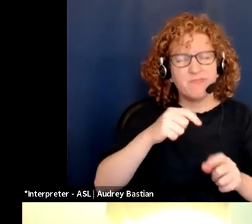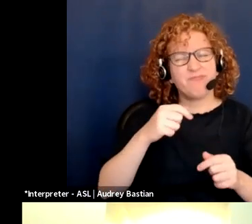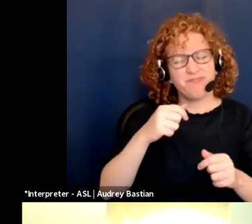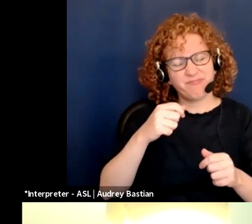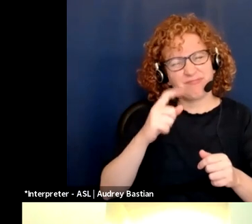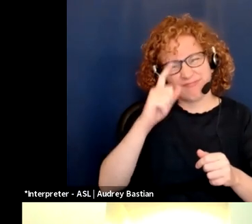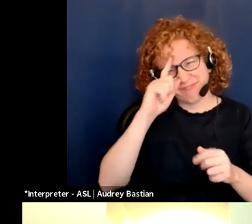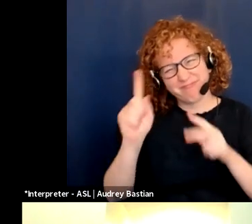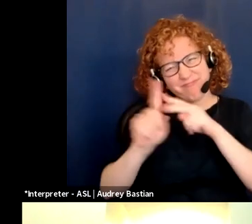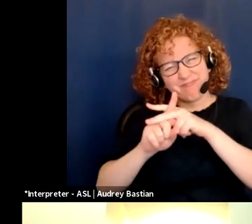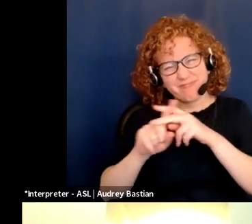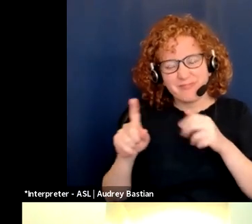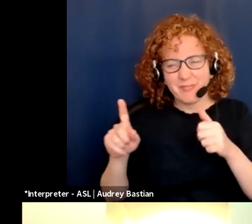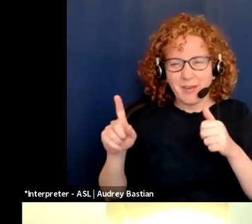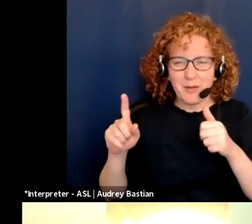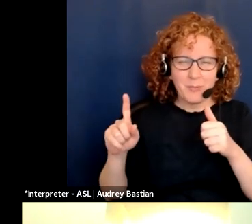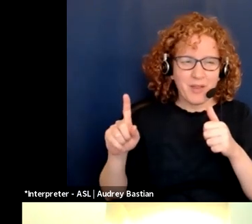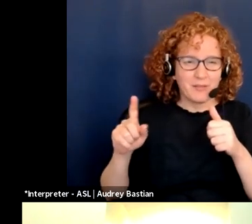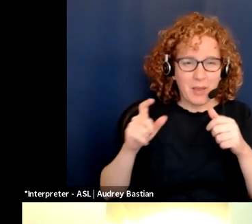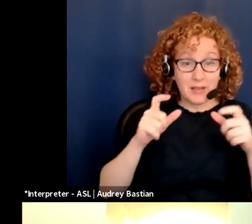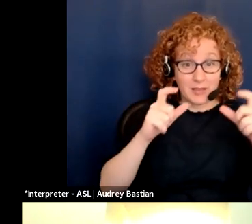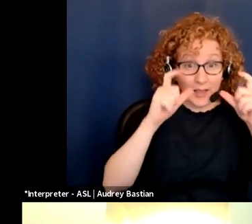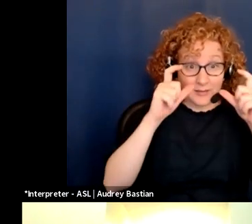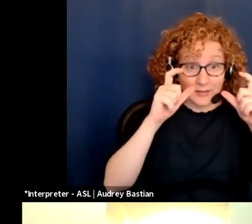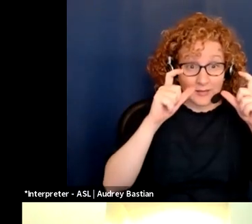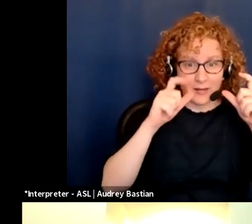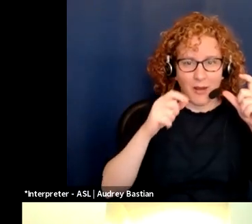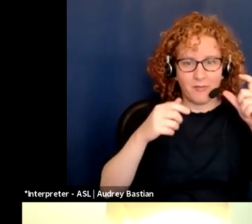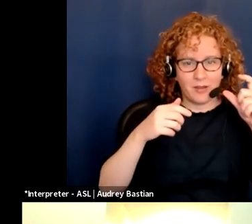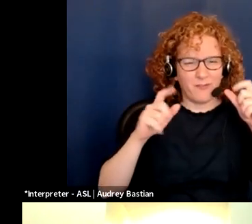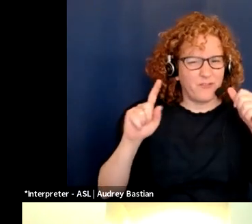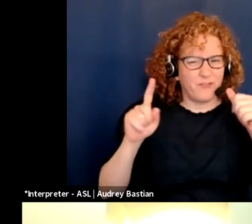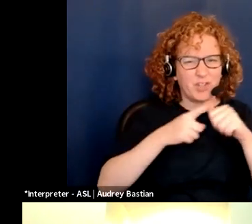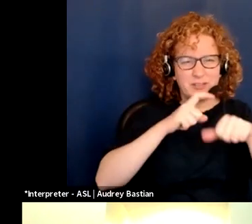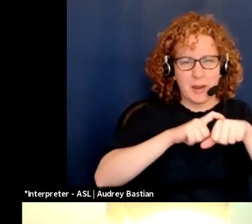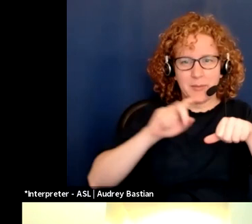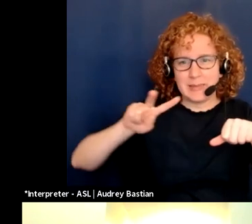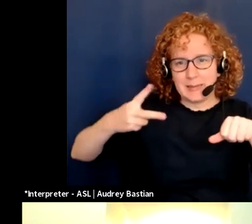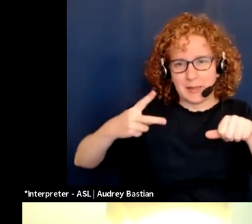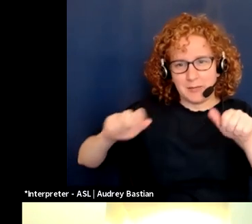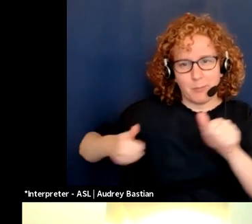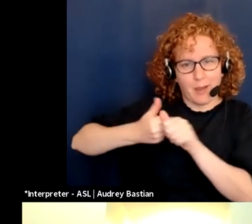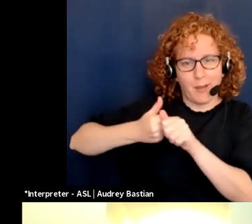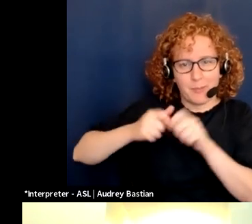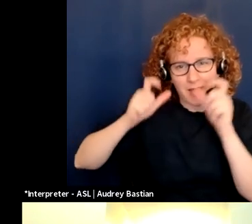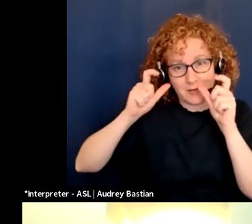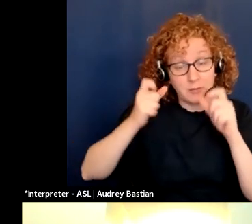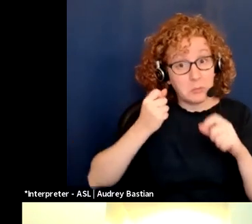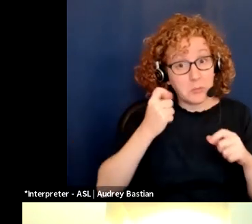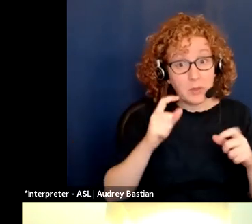reminded me of when I got my first pair of backup glasses, because I somehow lost my glasses on a